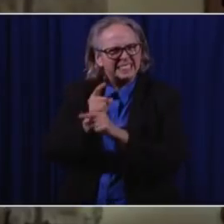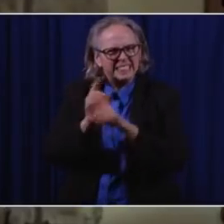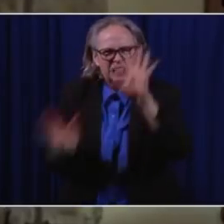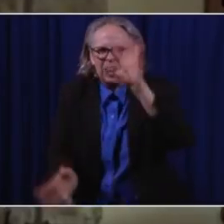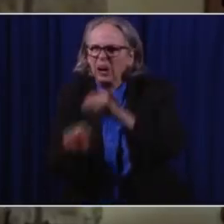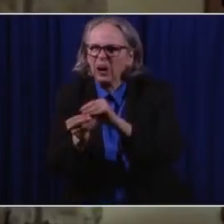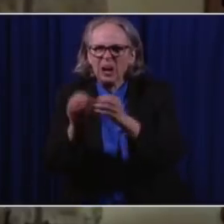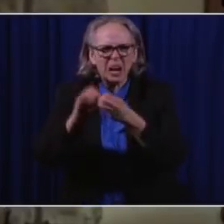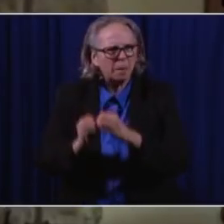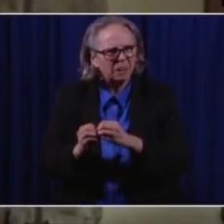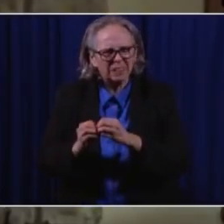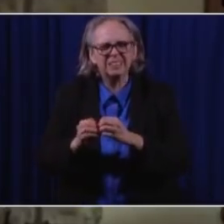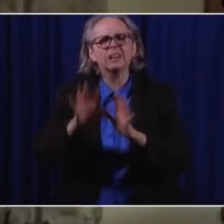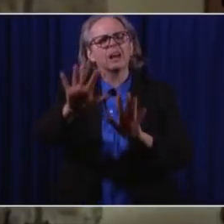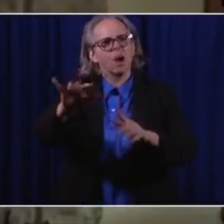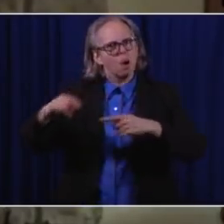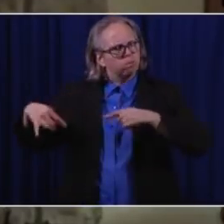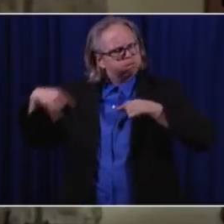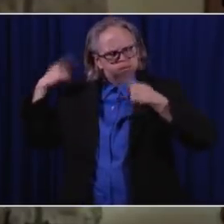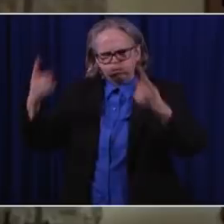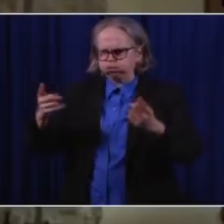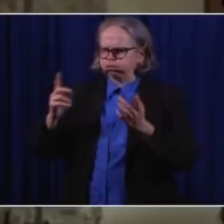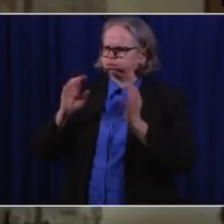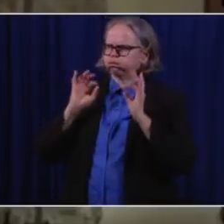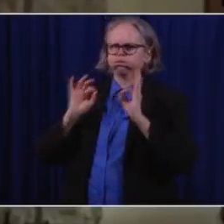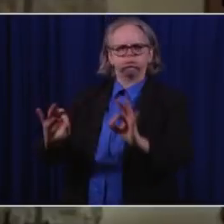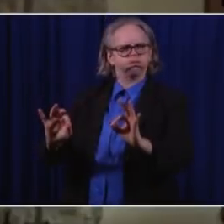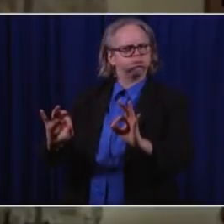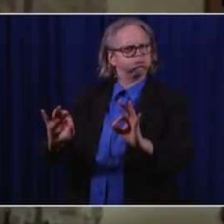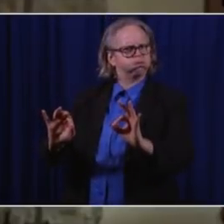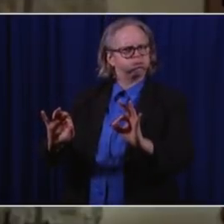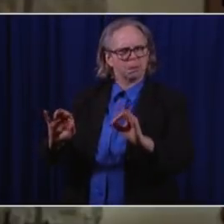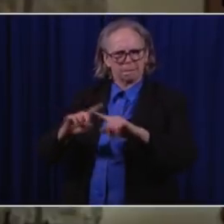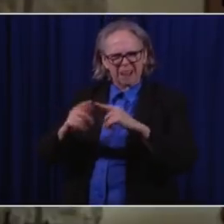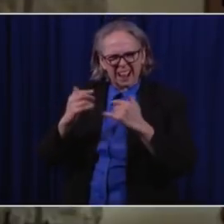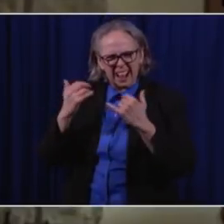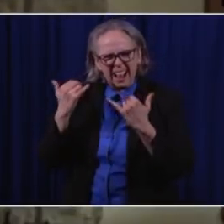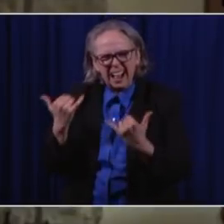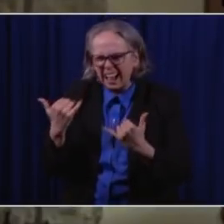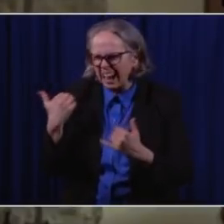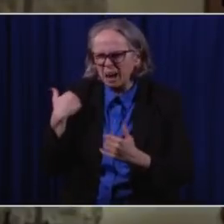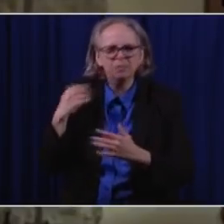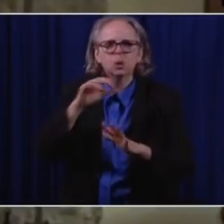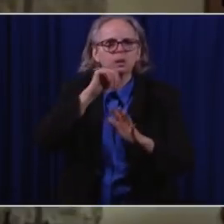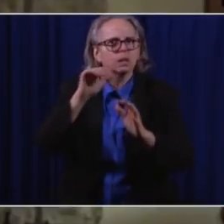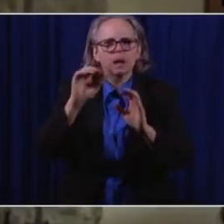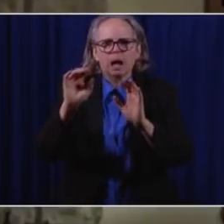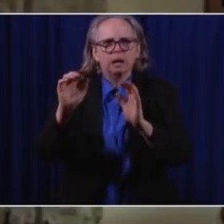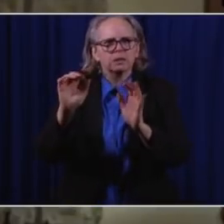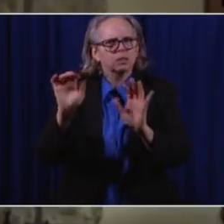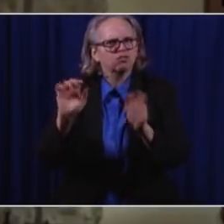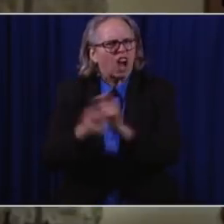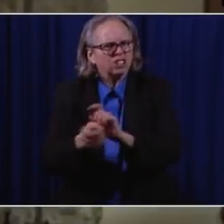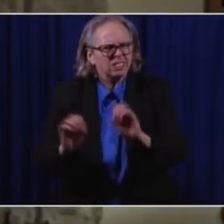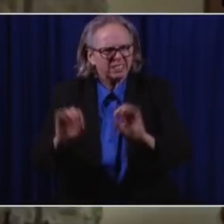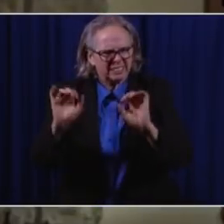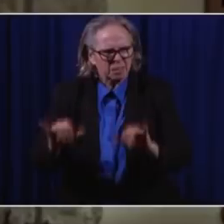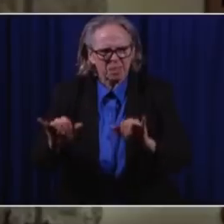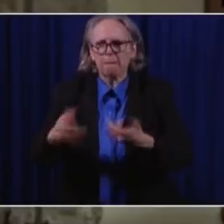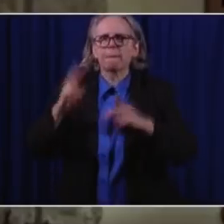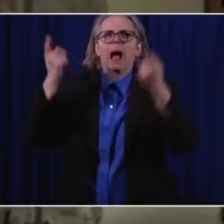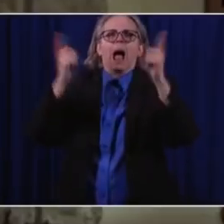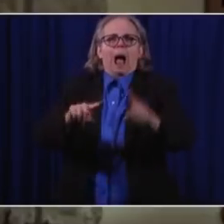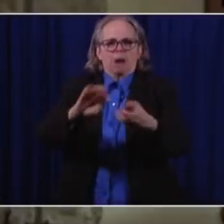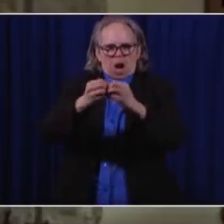right thing to do. Other states have not done it. Some other states have certainly not done it. We felt that this is the right thing to do, and that's how we do